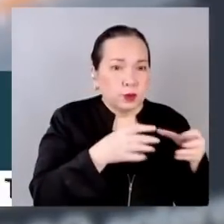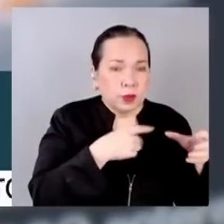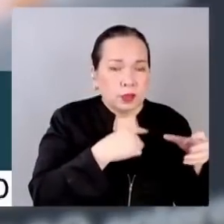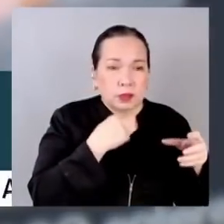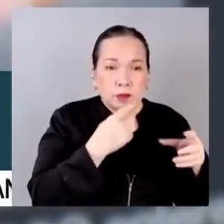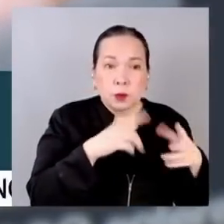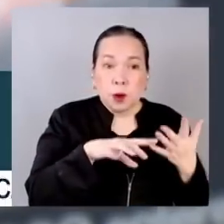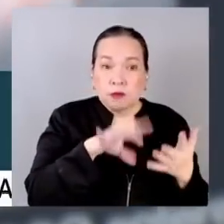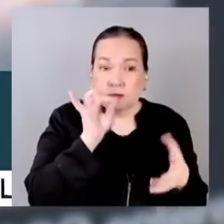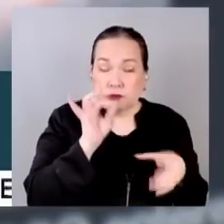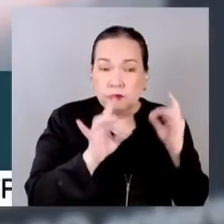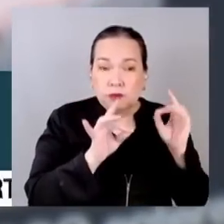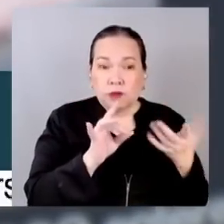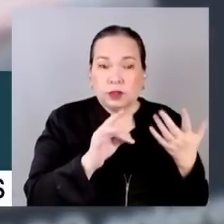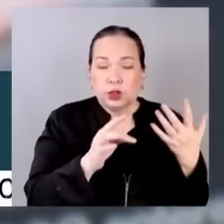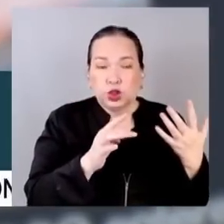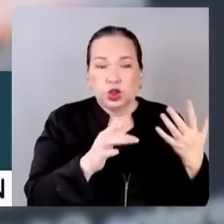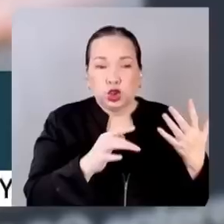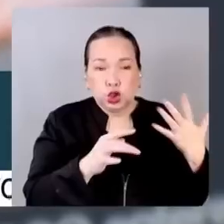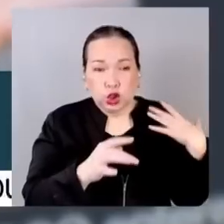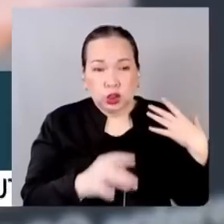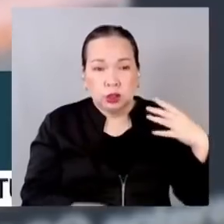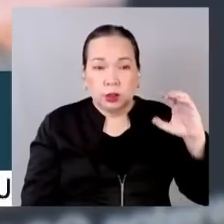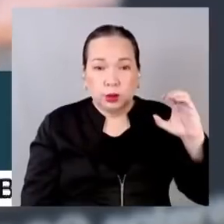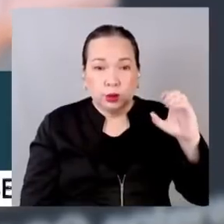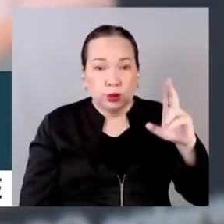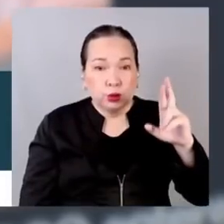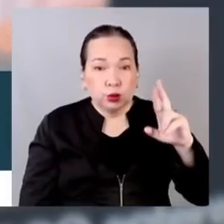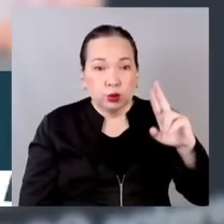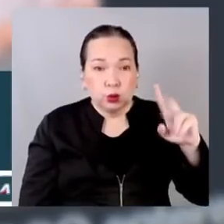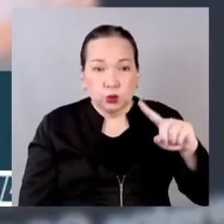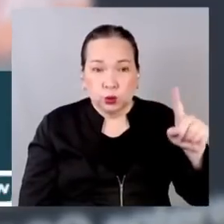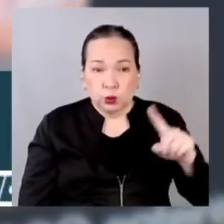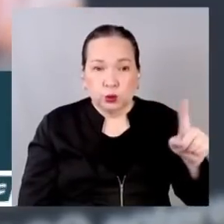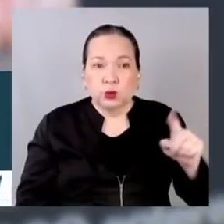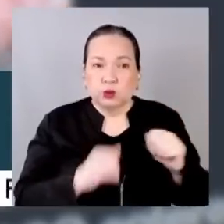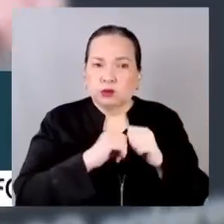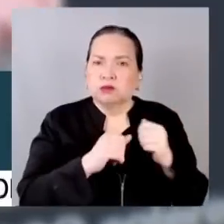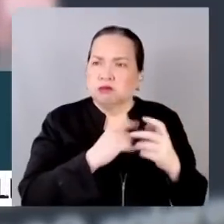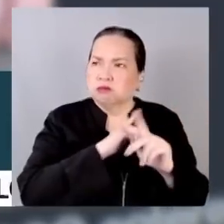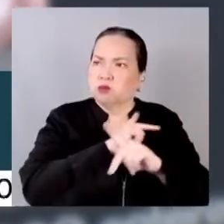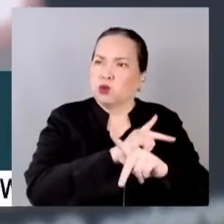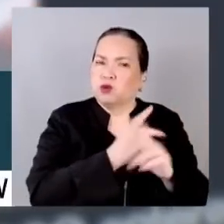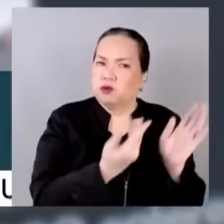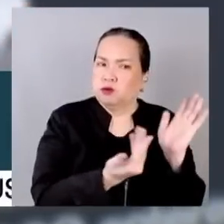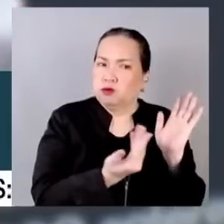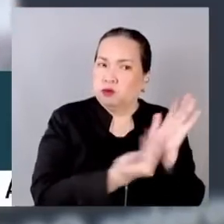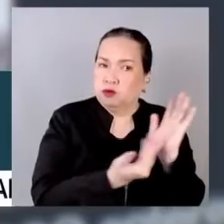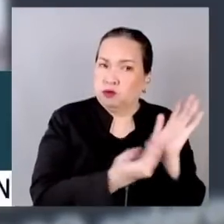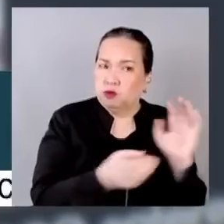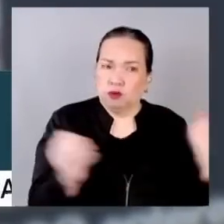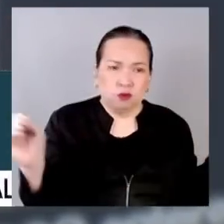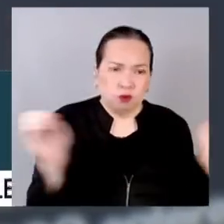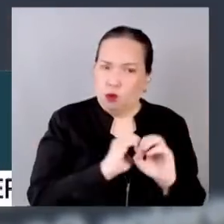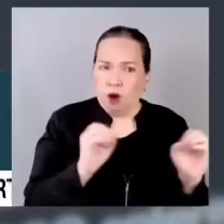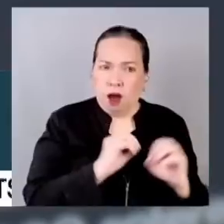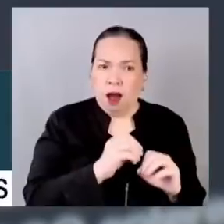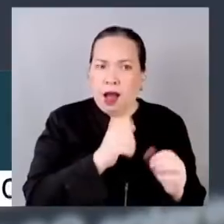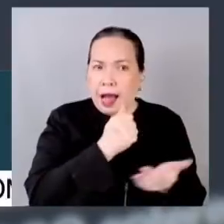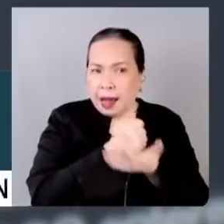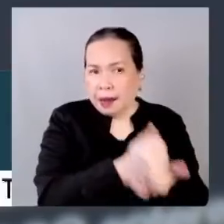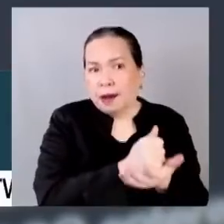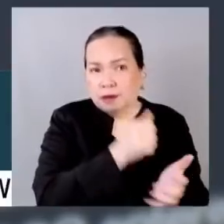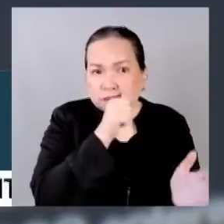Major General Eliseo Cruz reflect that they did not have a cover-up in that particular operation, because it detailed